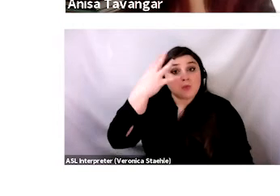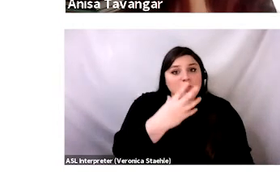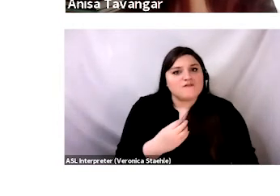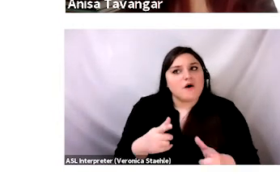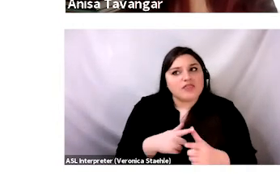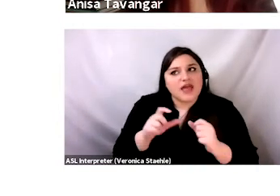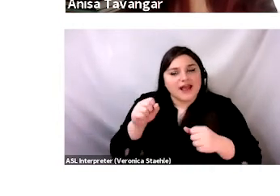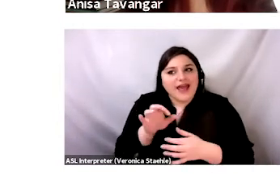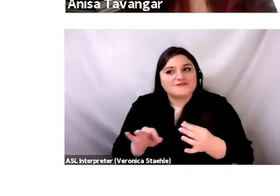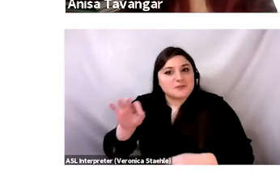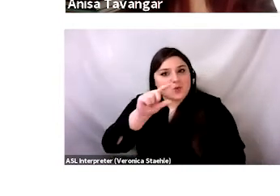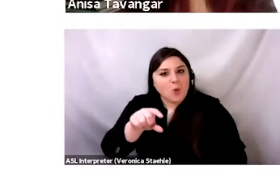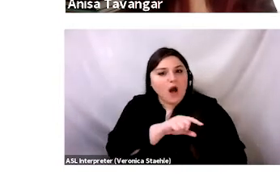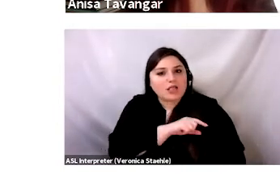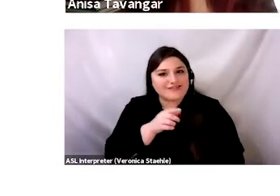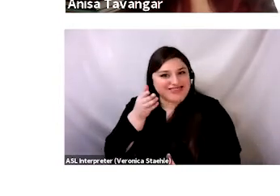qualities.